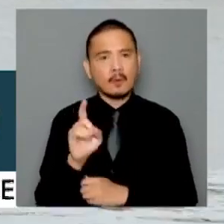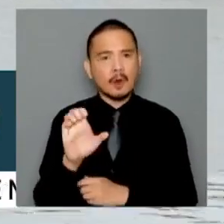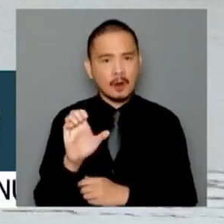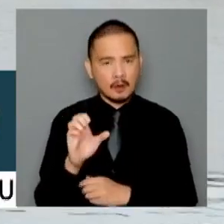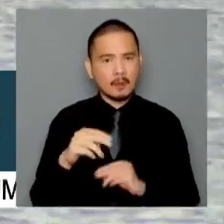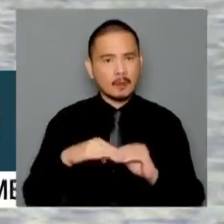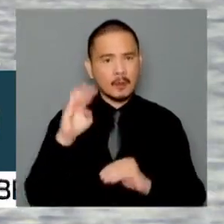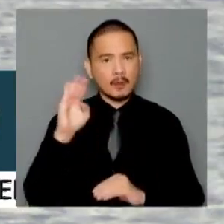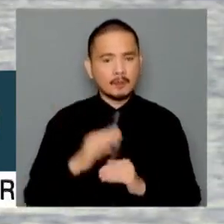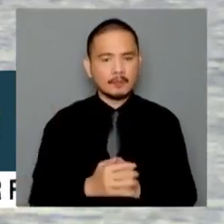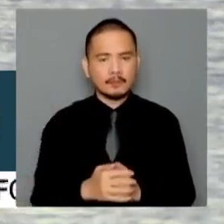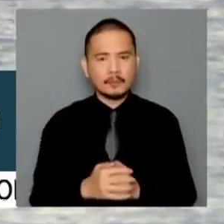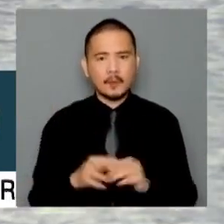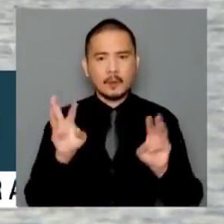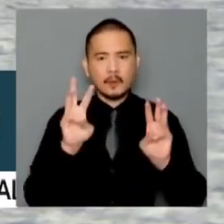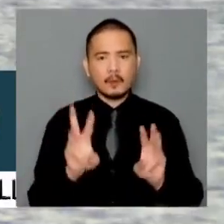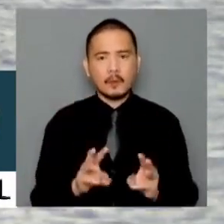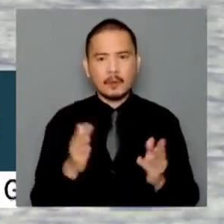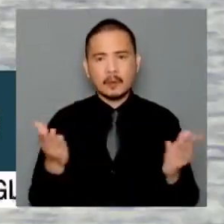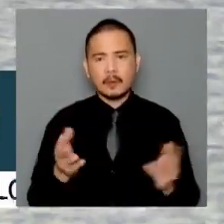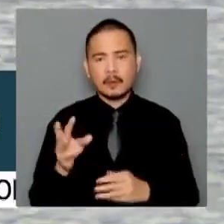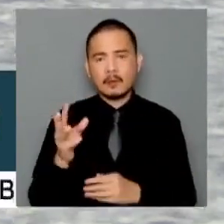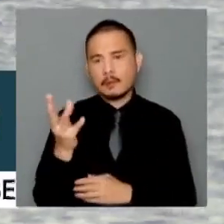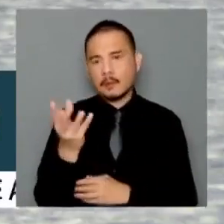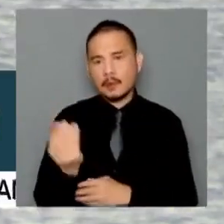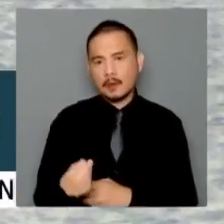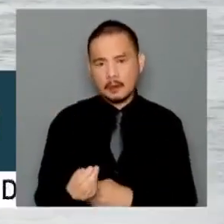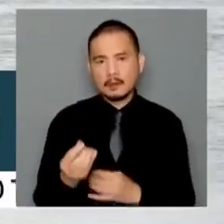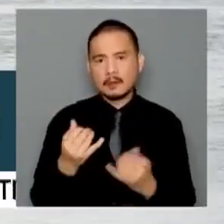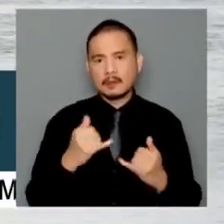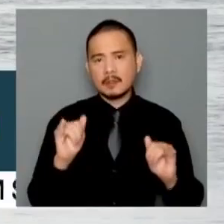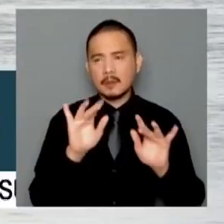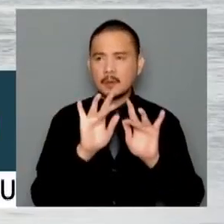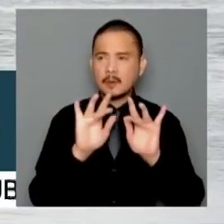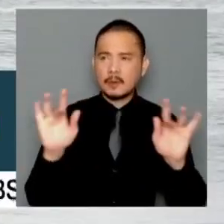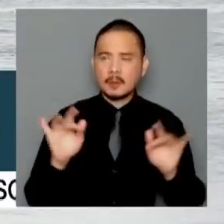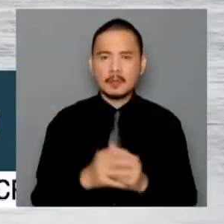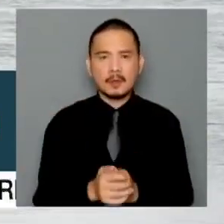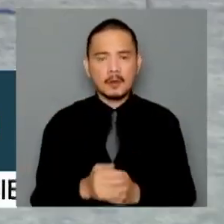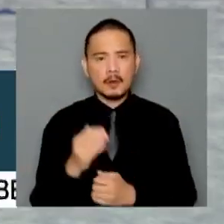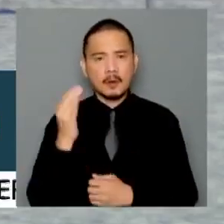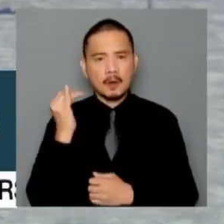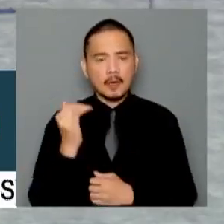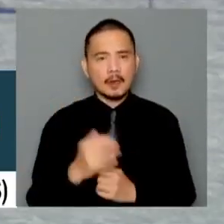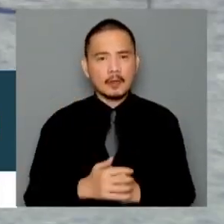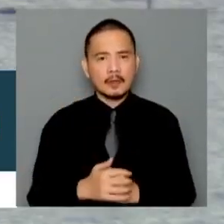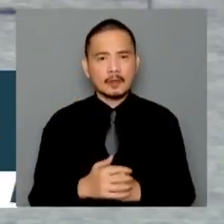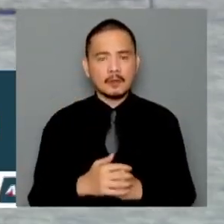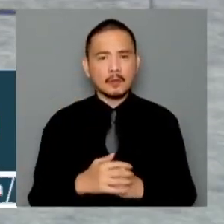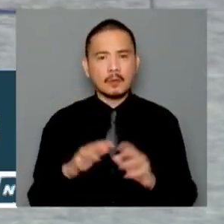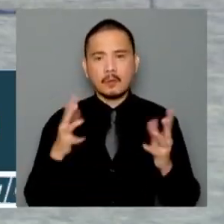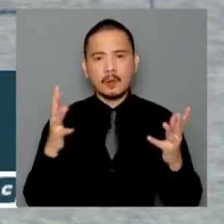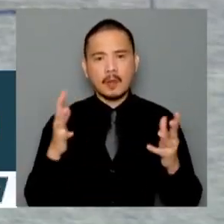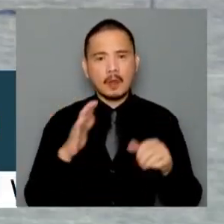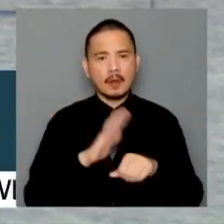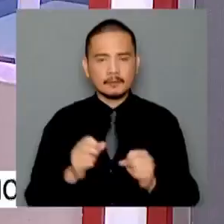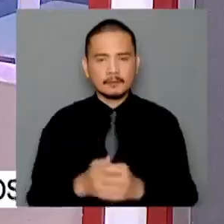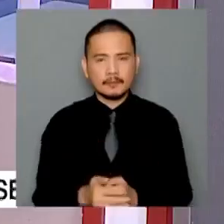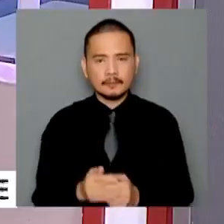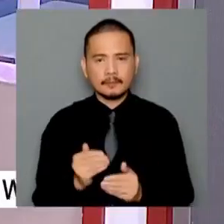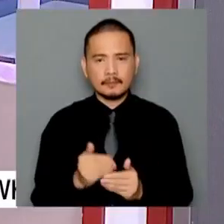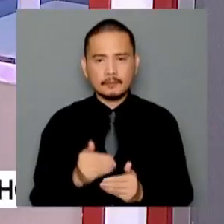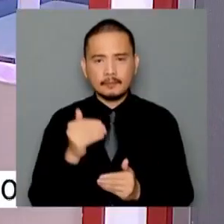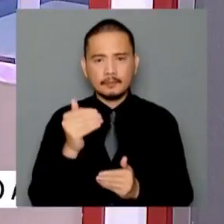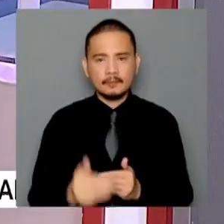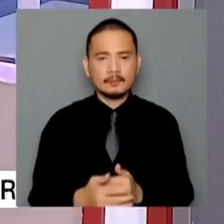in Batangas is still good as of this moment because there's still no storm signal here in Batangas.